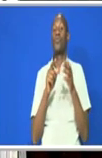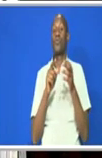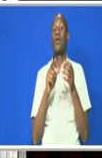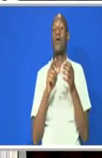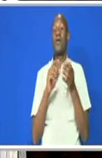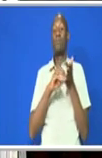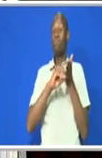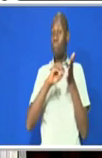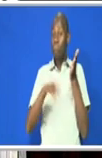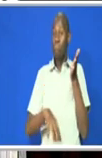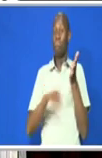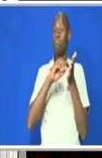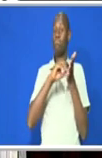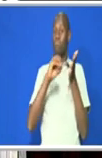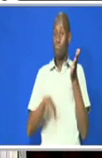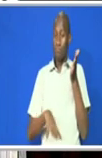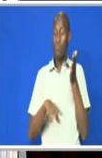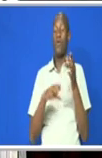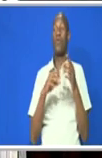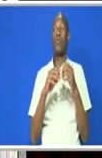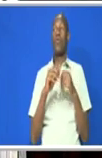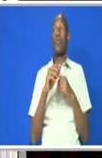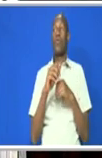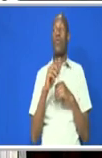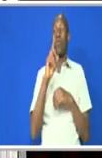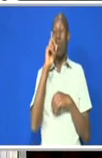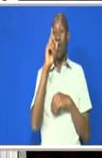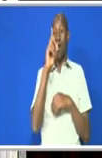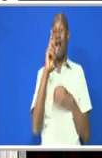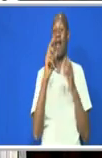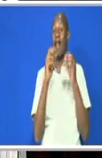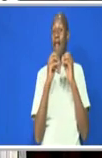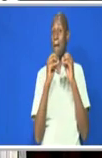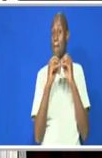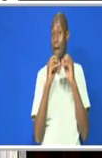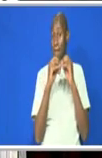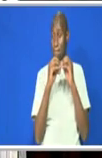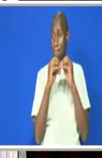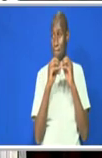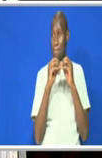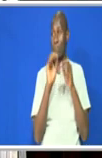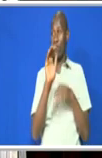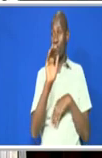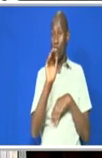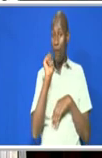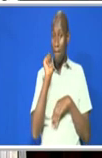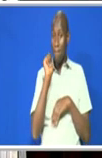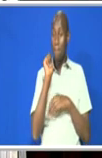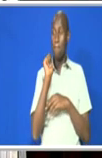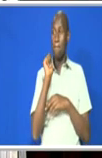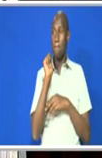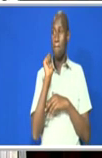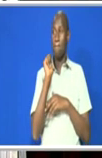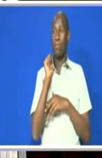to subtract a one-digit number from